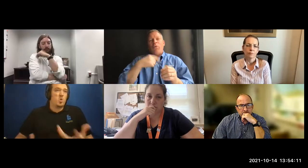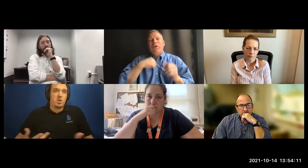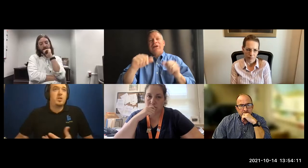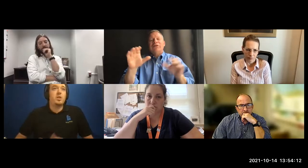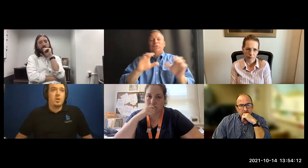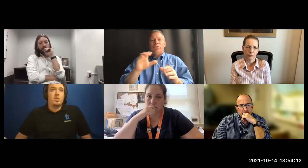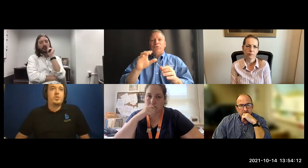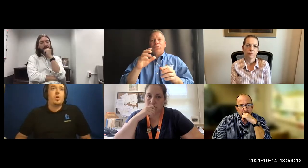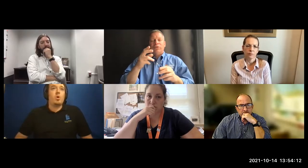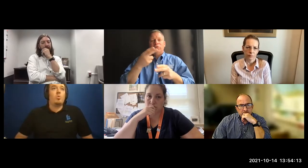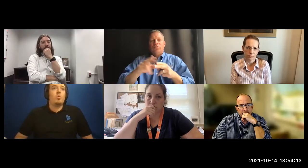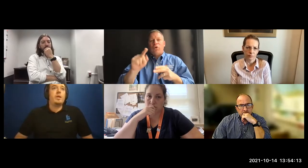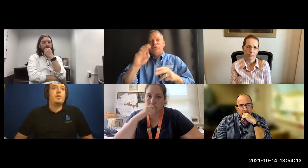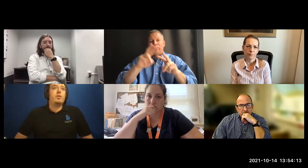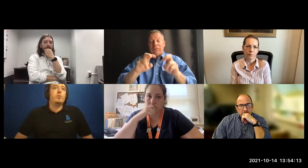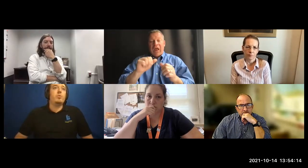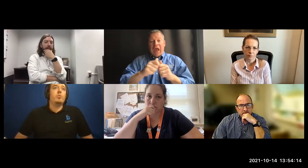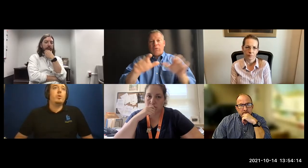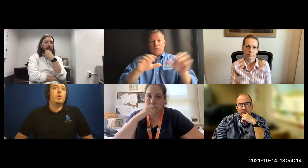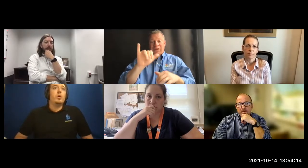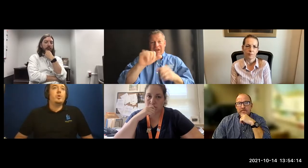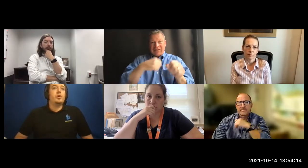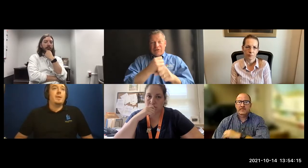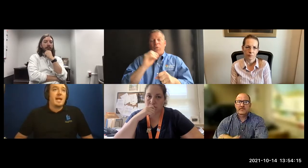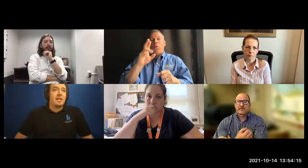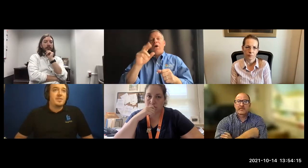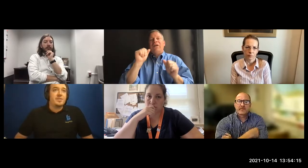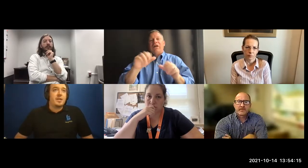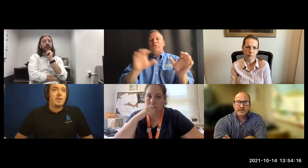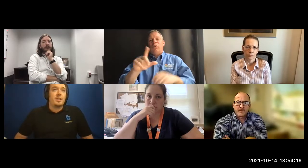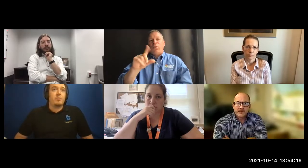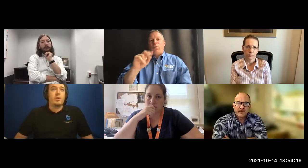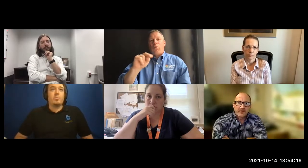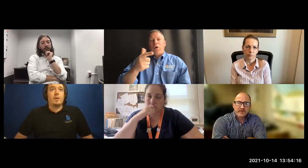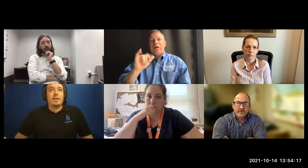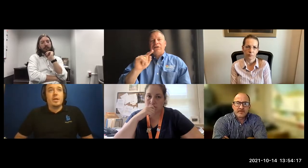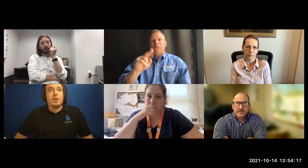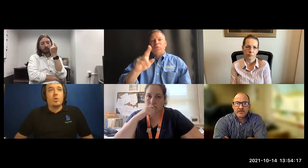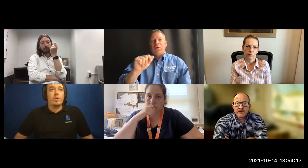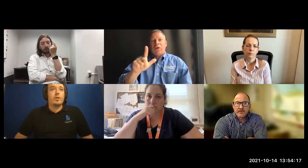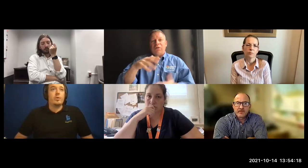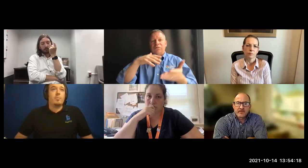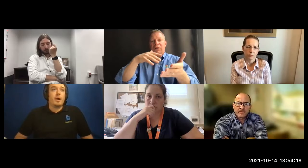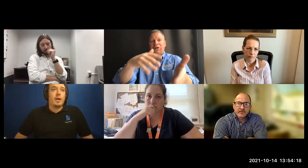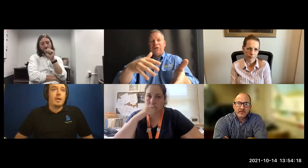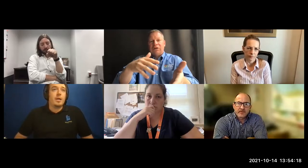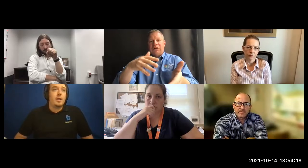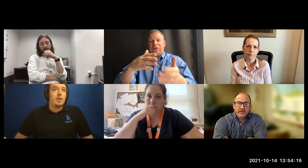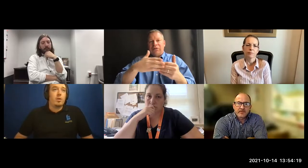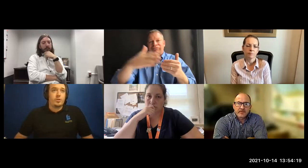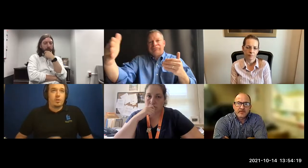some sort. So we can do short-term analysis, and we could do it by year, or we could do it